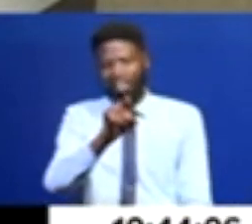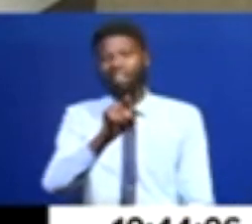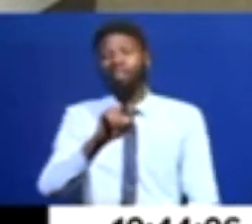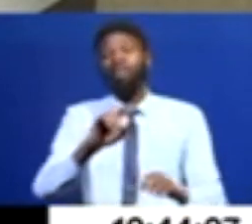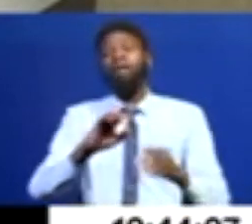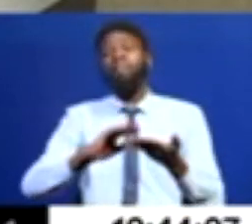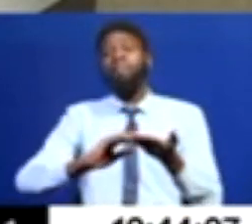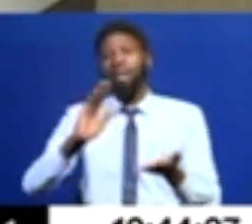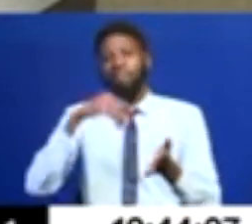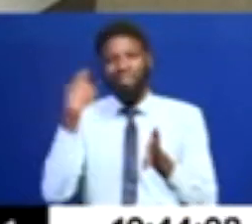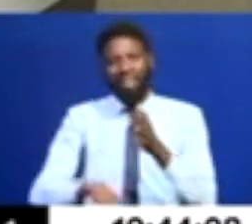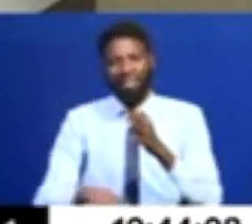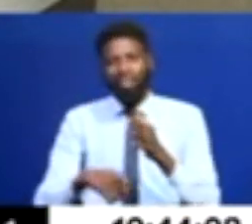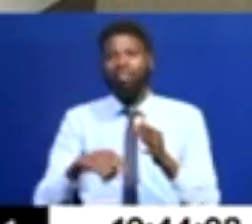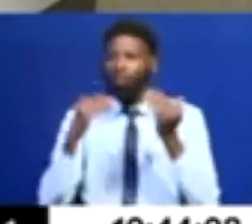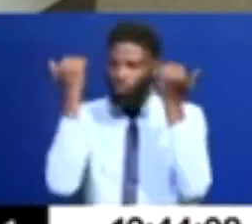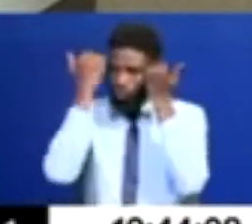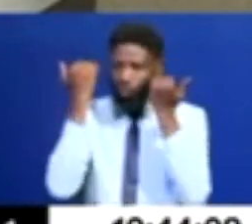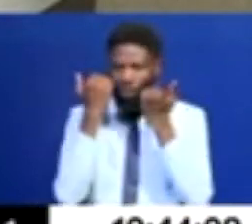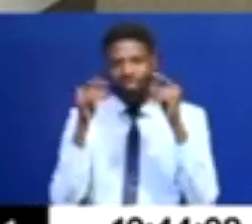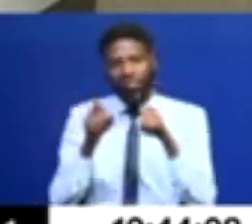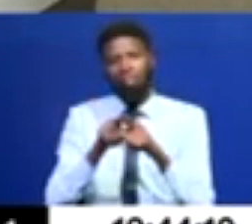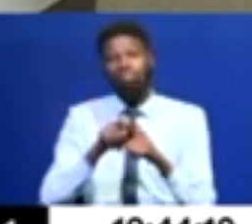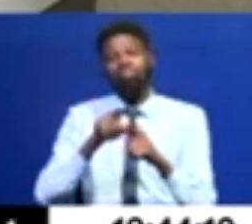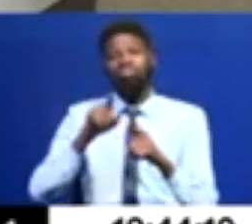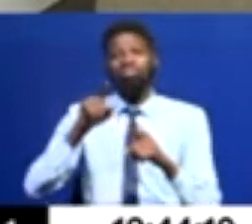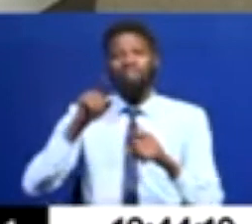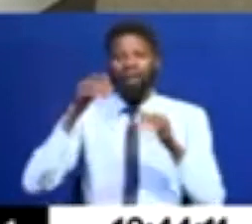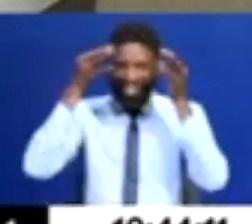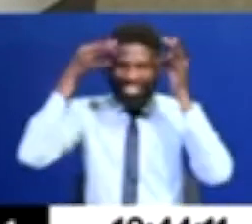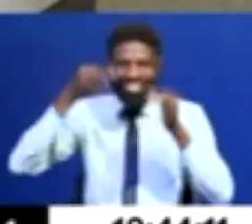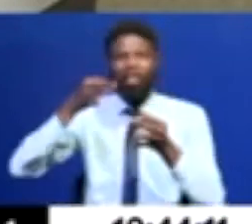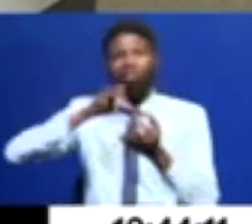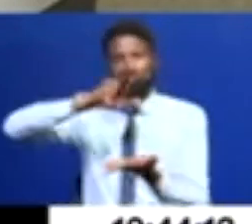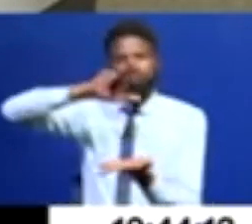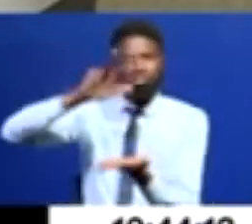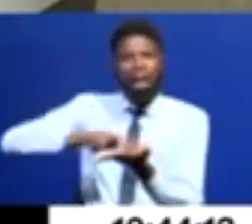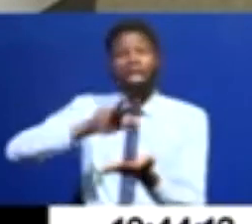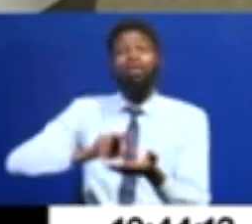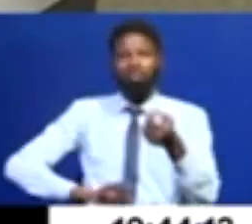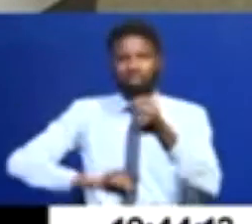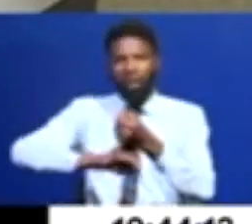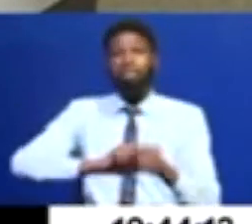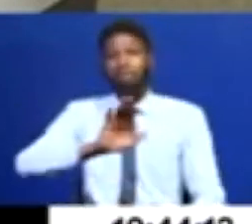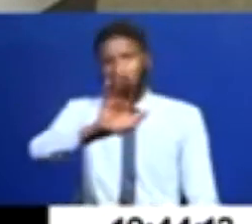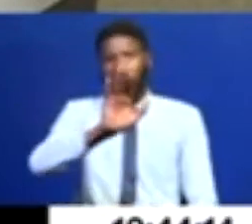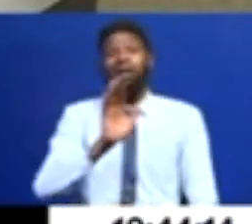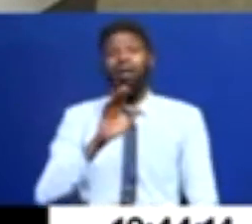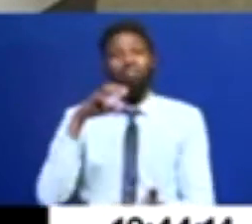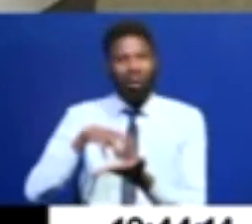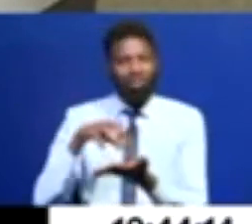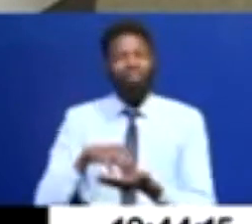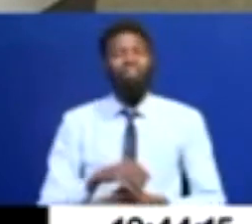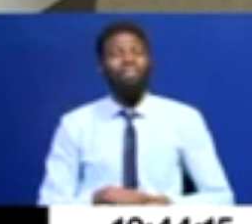tax, and and the court ruled in your favour. So the people who have gone to court,